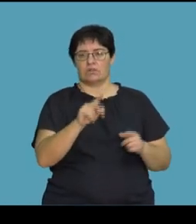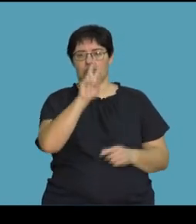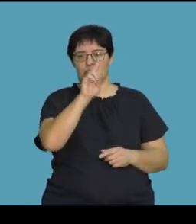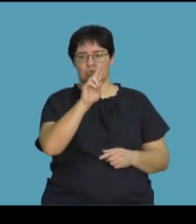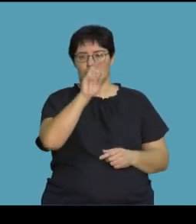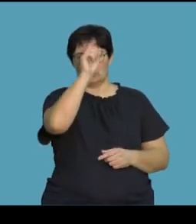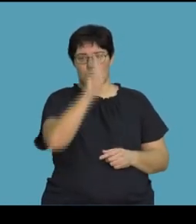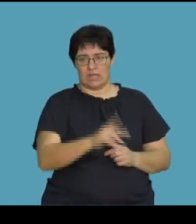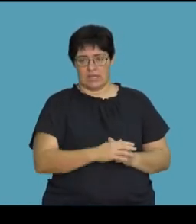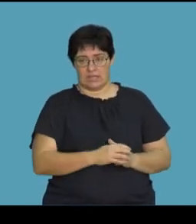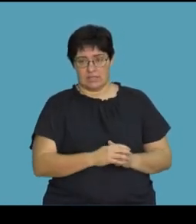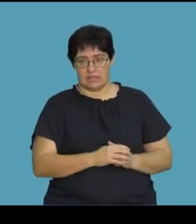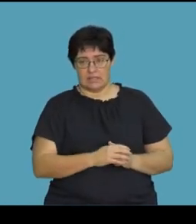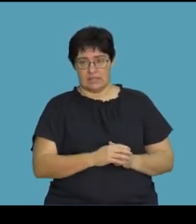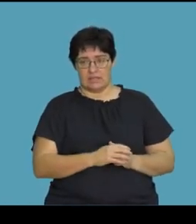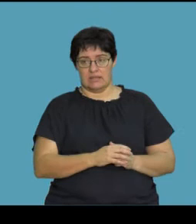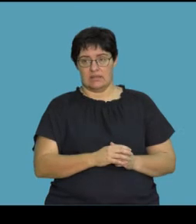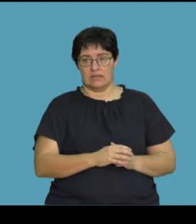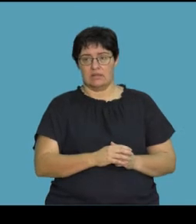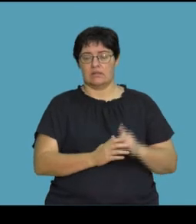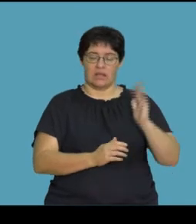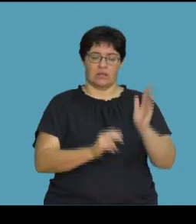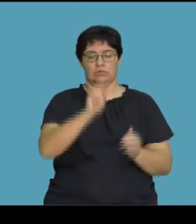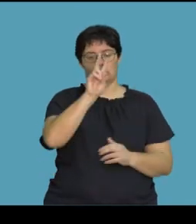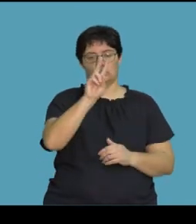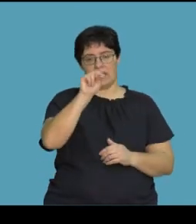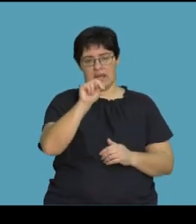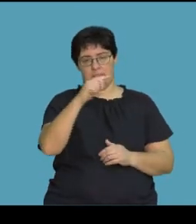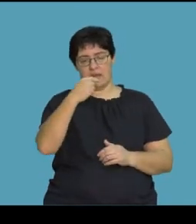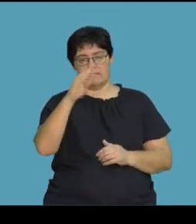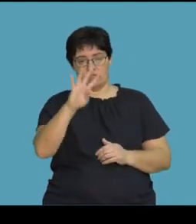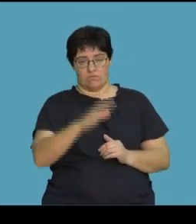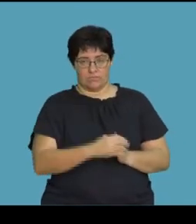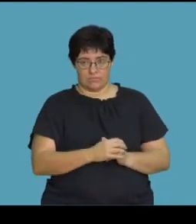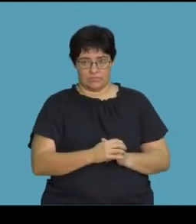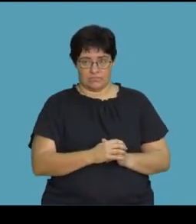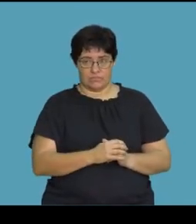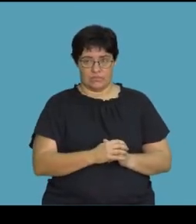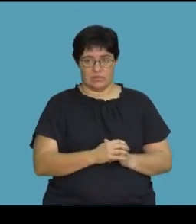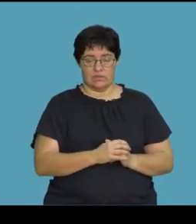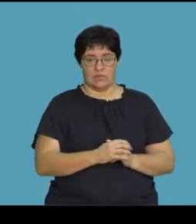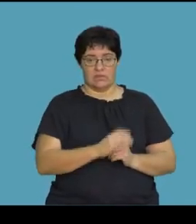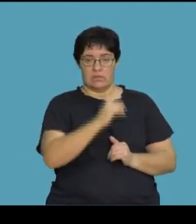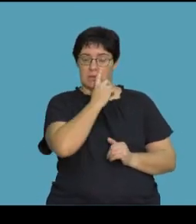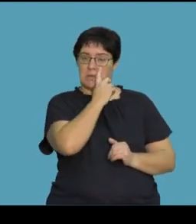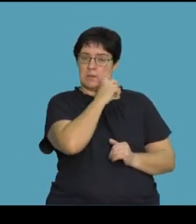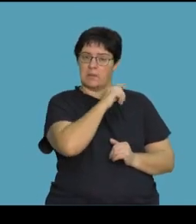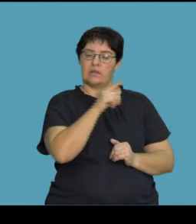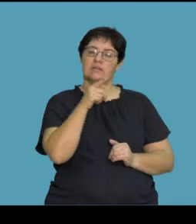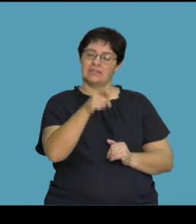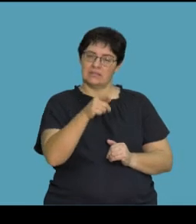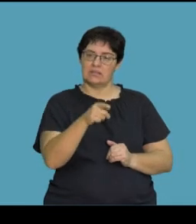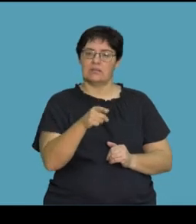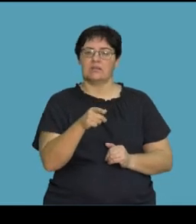as 2 squared. Then I multiply the 2 by 2n minus 4. And